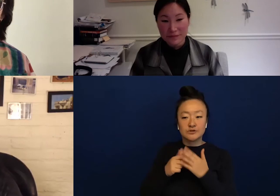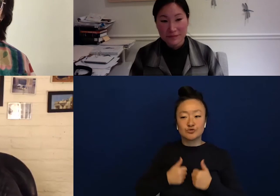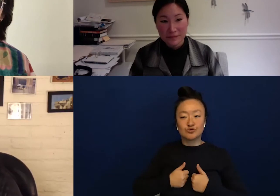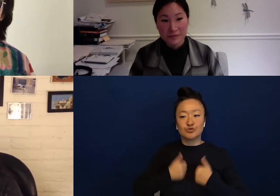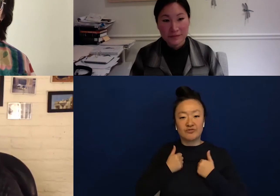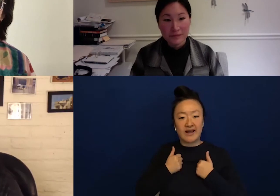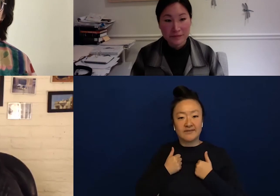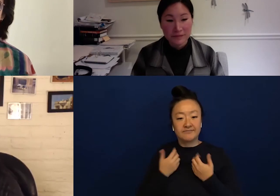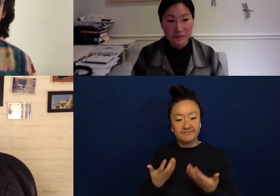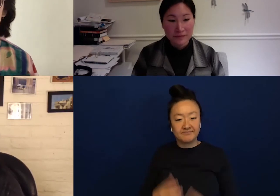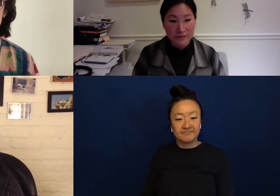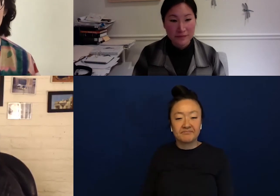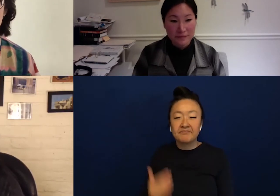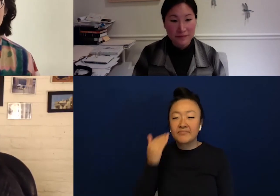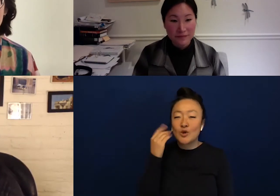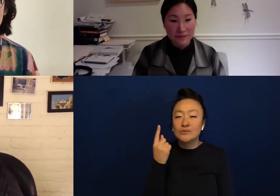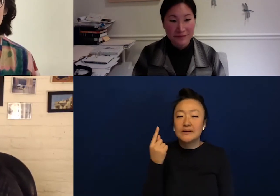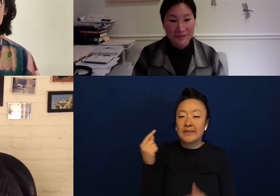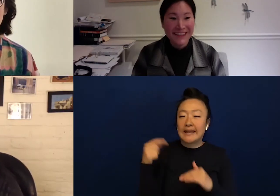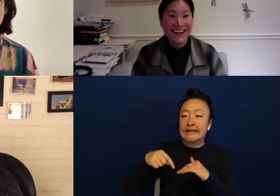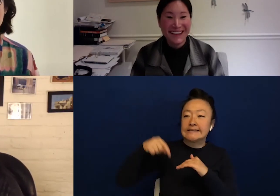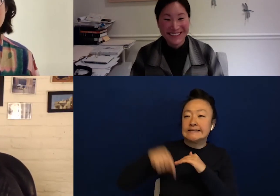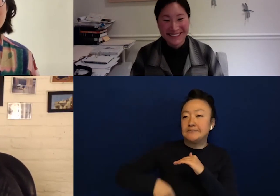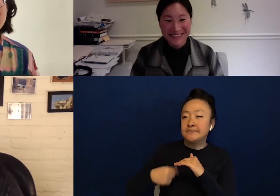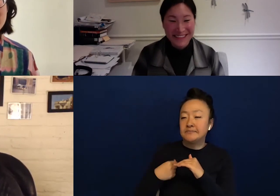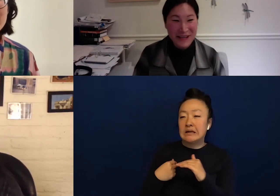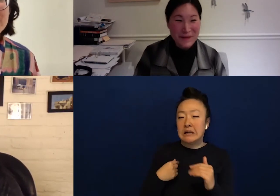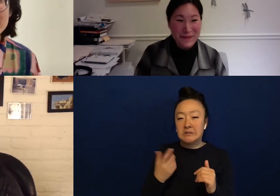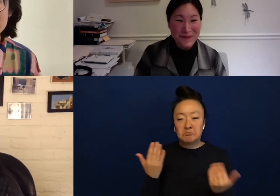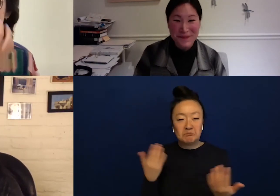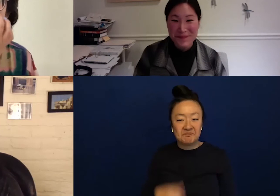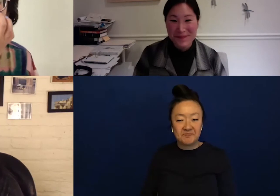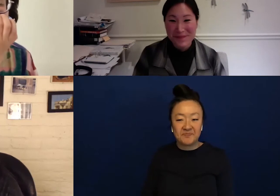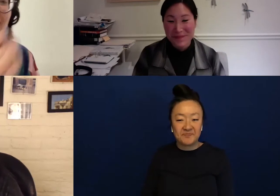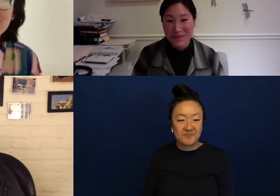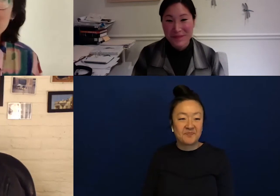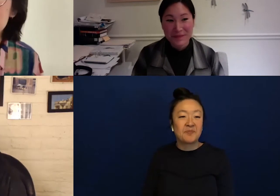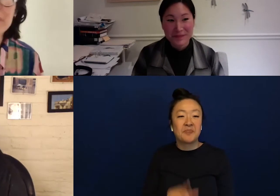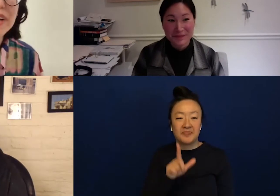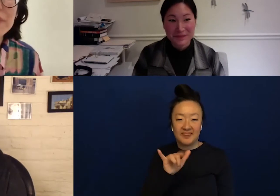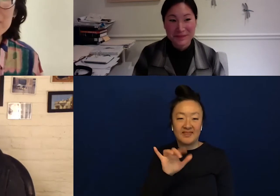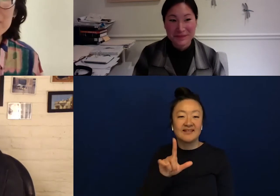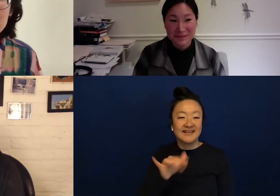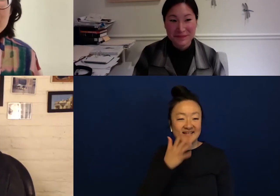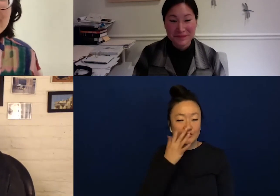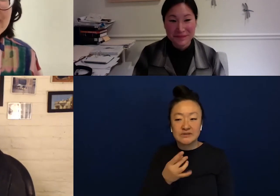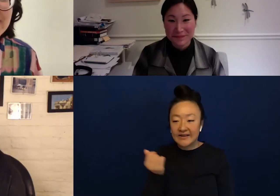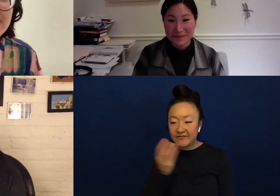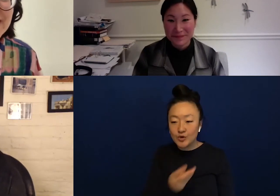know, something deep, I'm sure. So interesting. Thank you. A couple